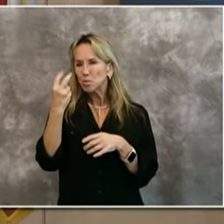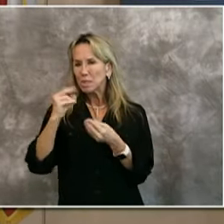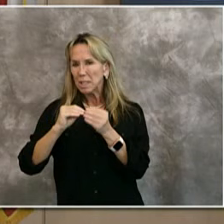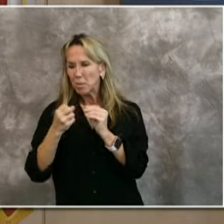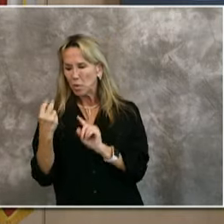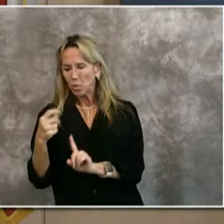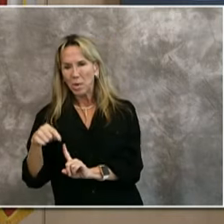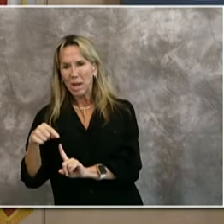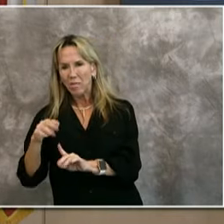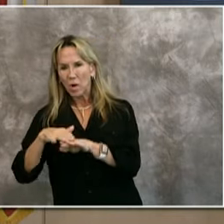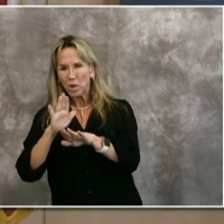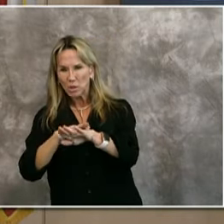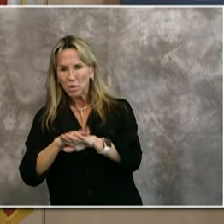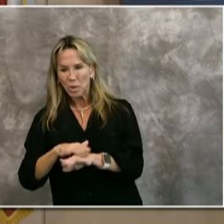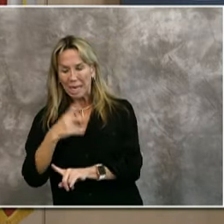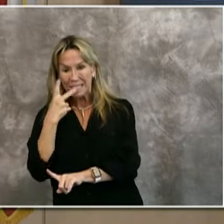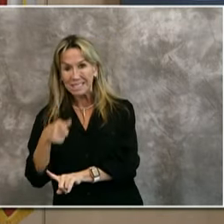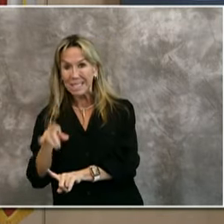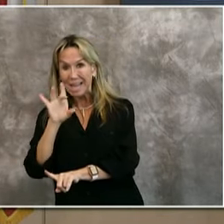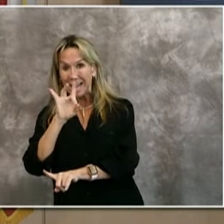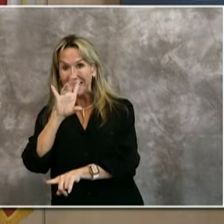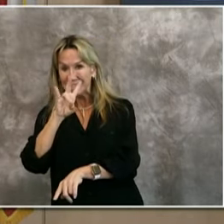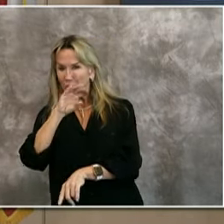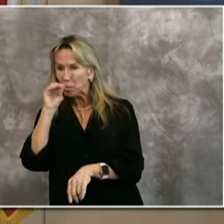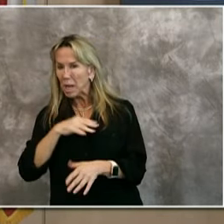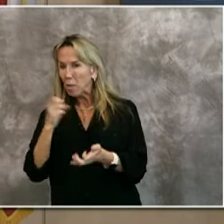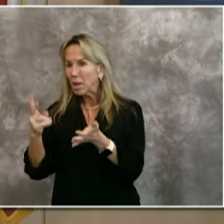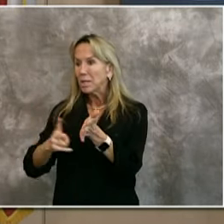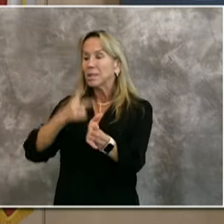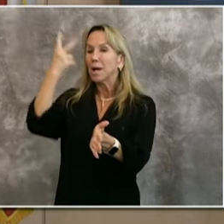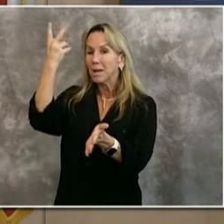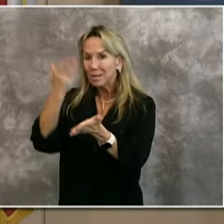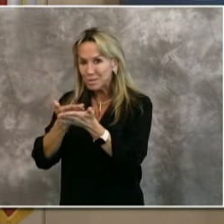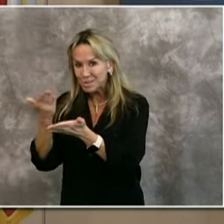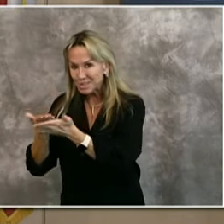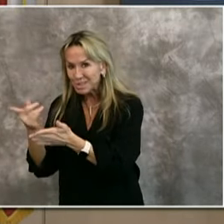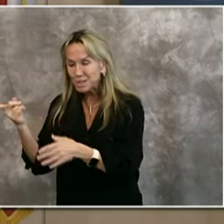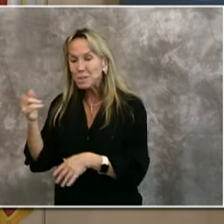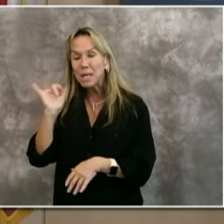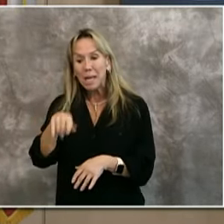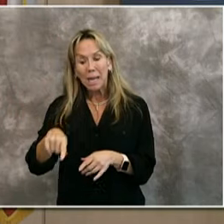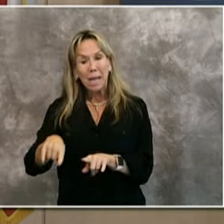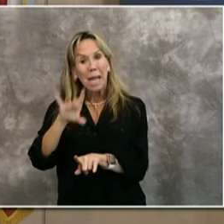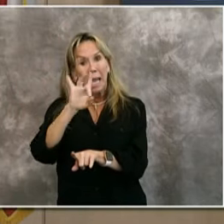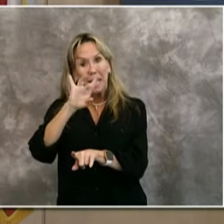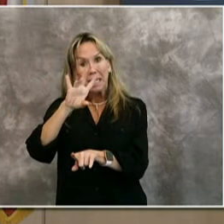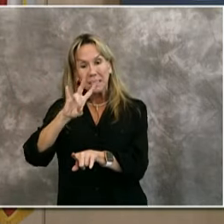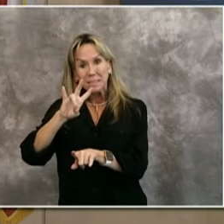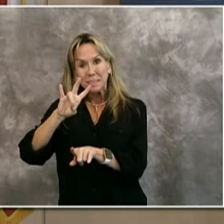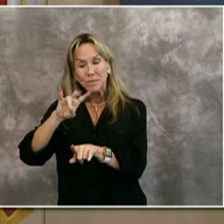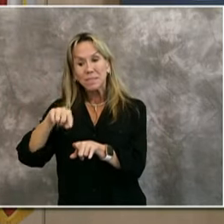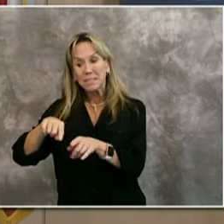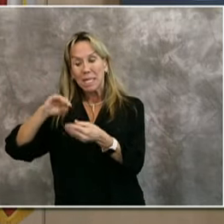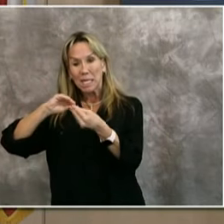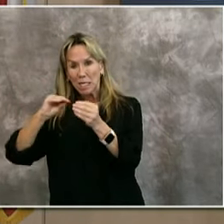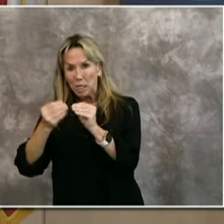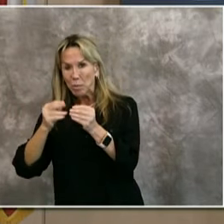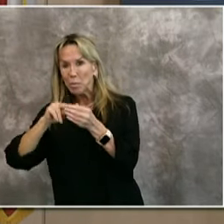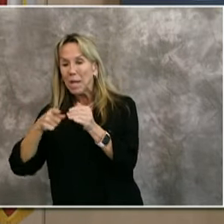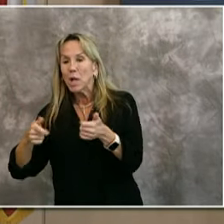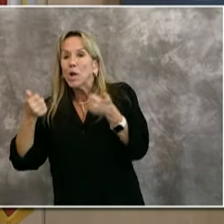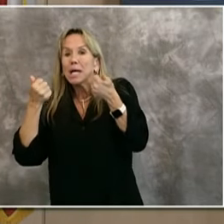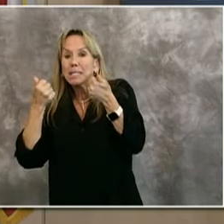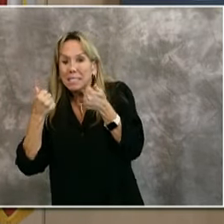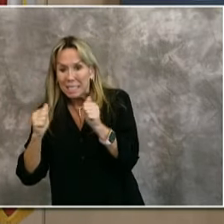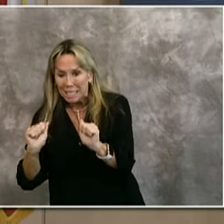number is at 87%. I just want to double verify that. That number is attempts to reach out within 24